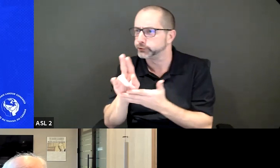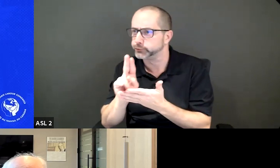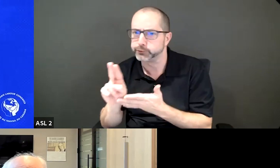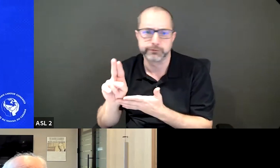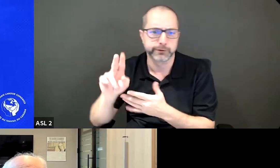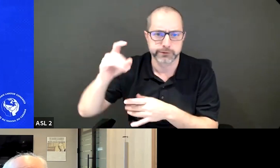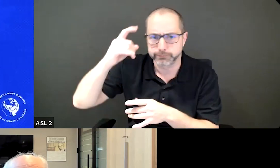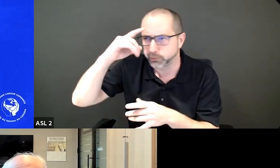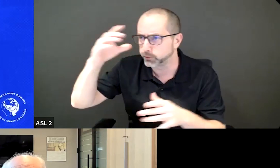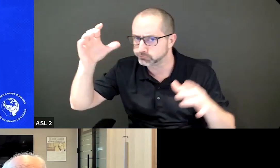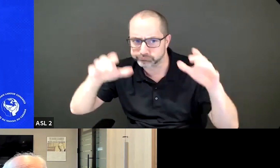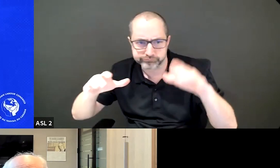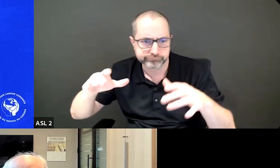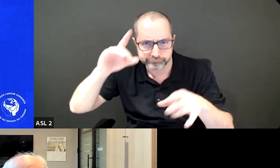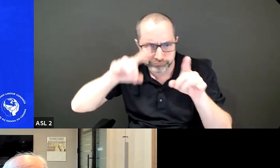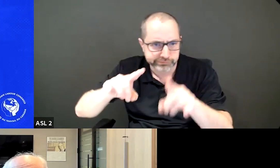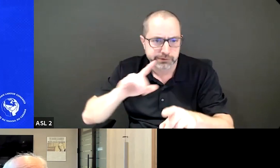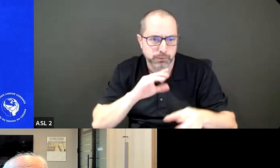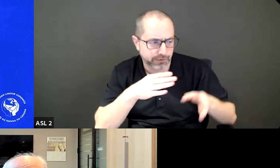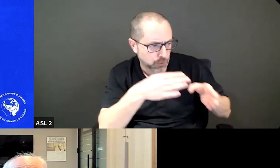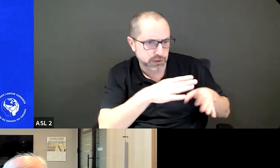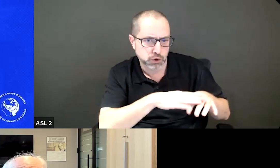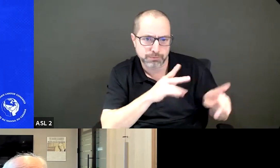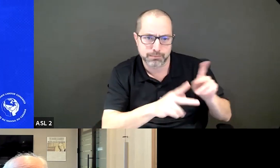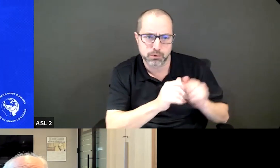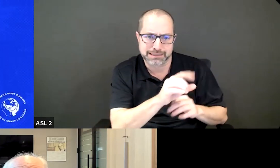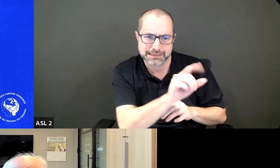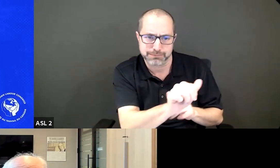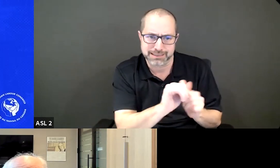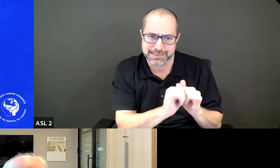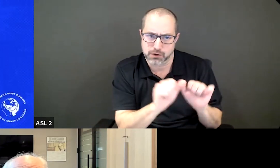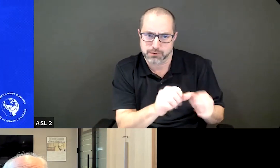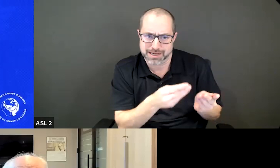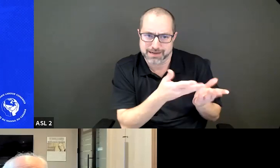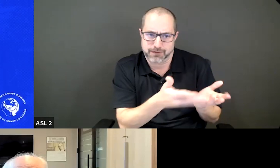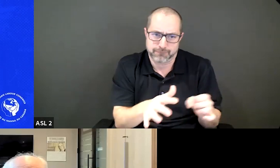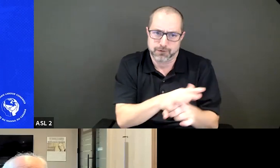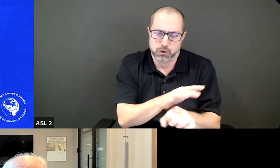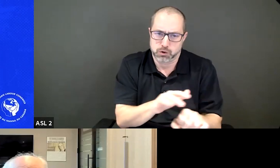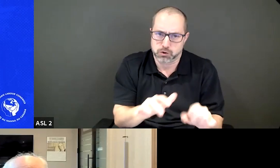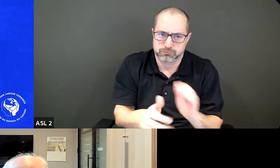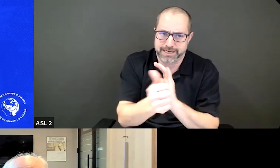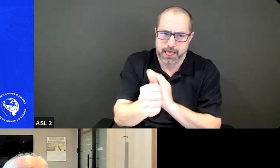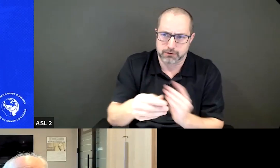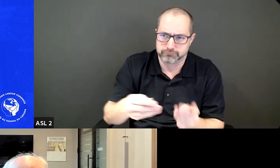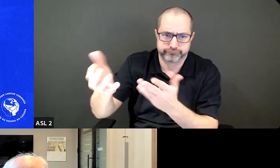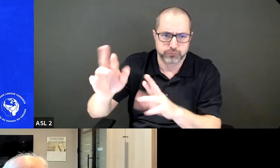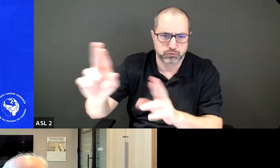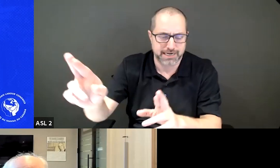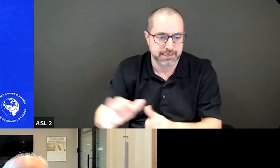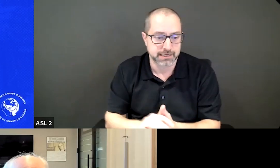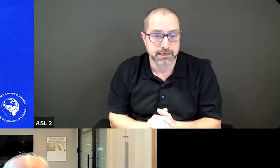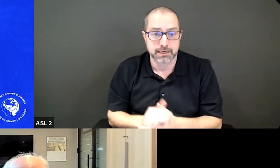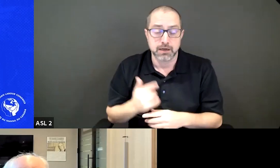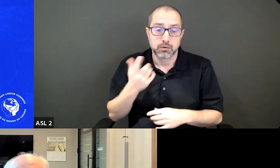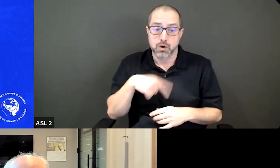to look at allowing them to achieve their full potential and make the full contribution? I think it's critical for us not to assume that we know the answers as